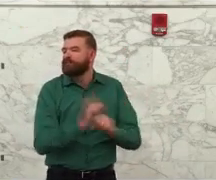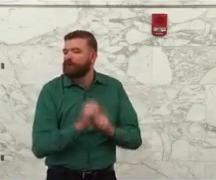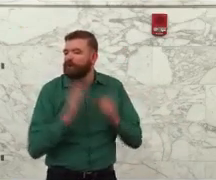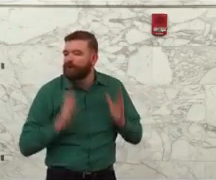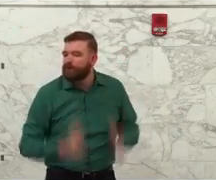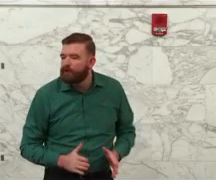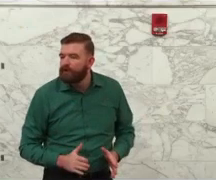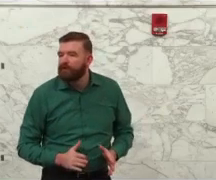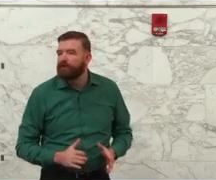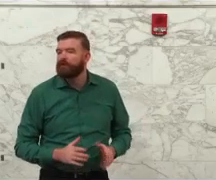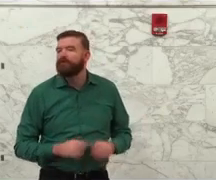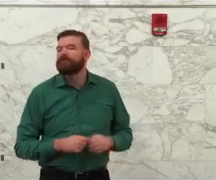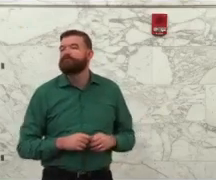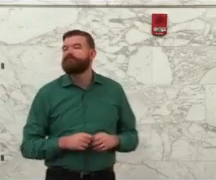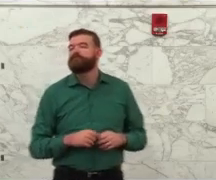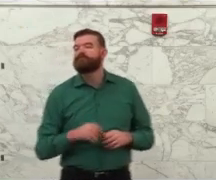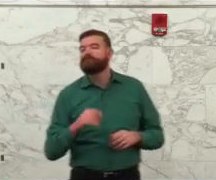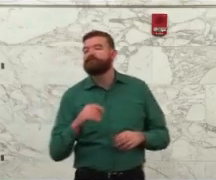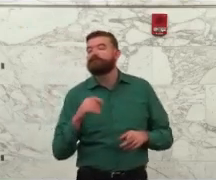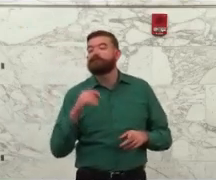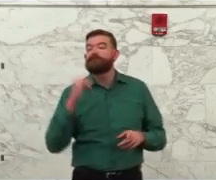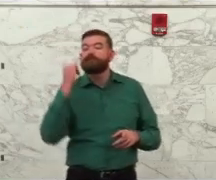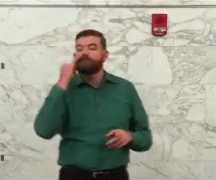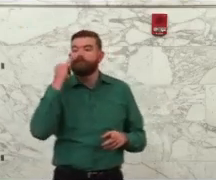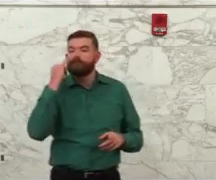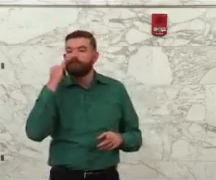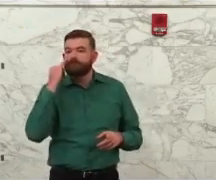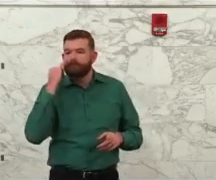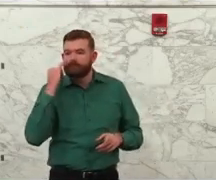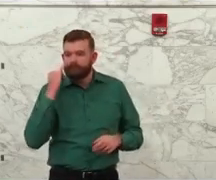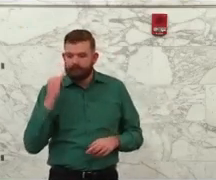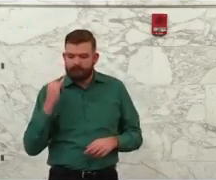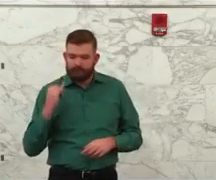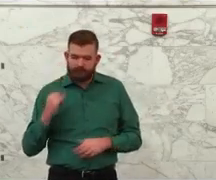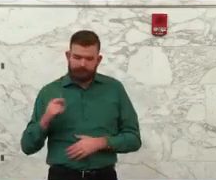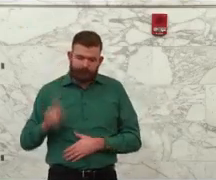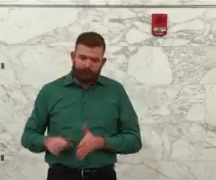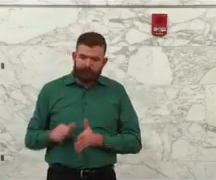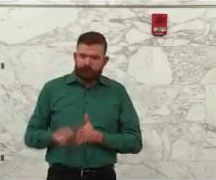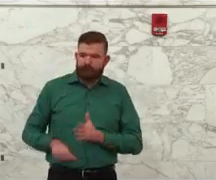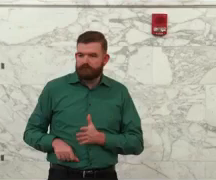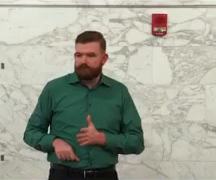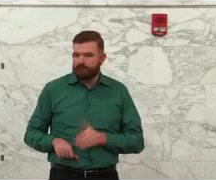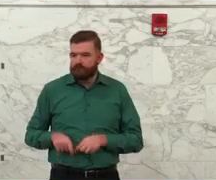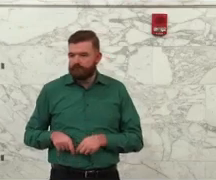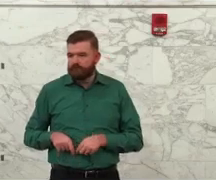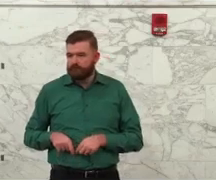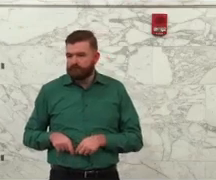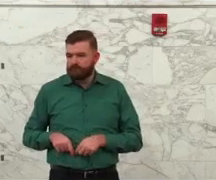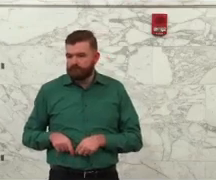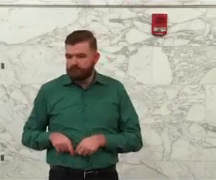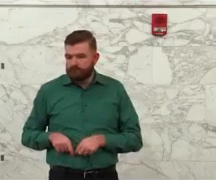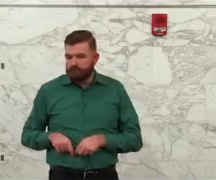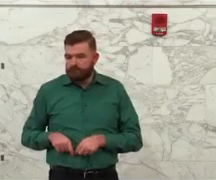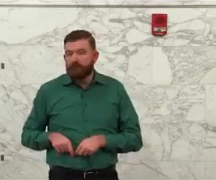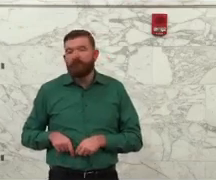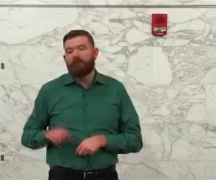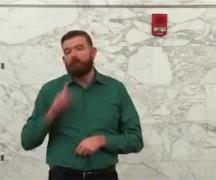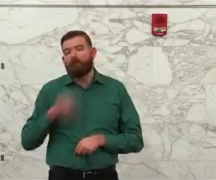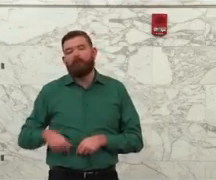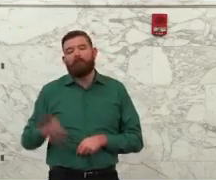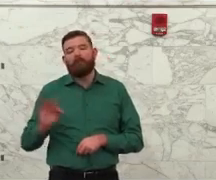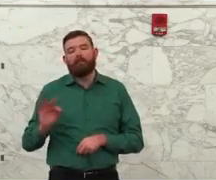month, and you think that's going to happen, you've got another thing coming, is my personal opinion. Is that fair to say? I don't want to be too much of a